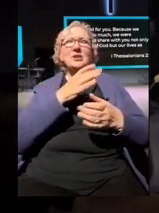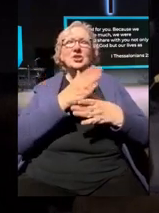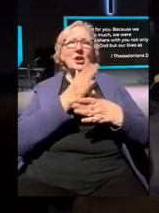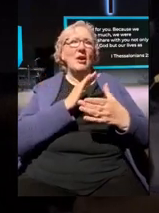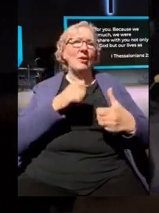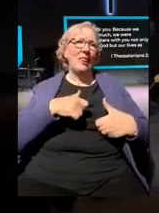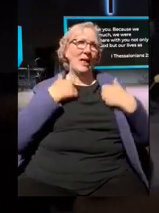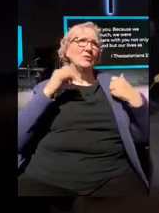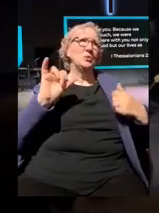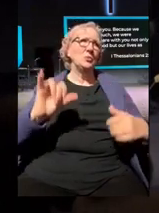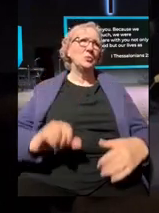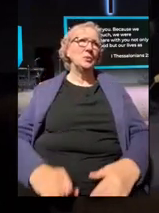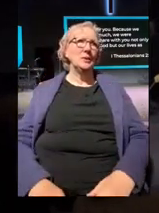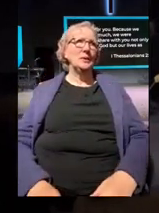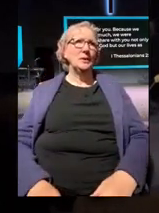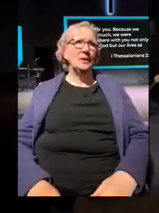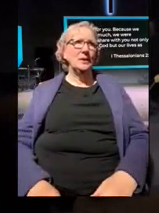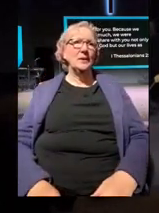as well.